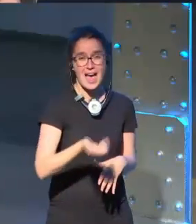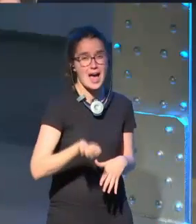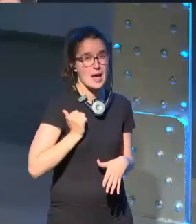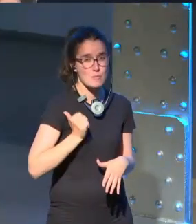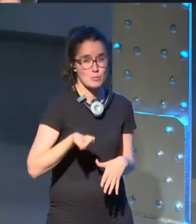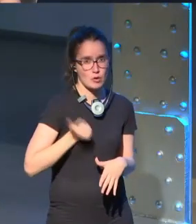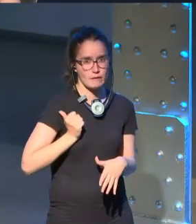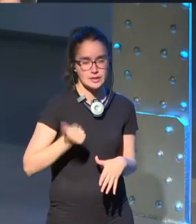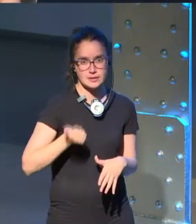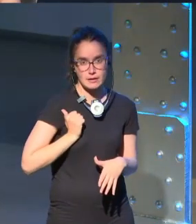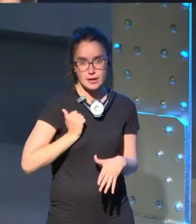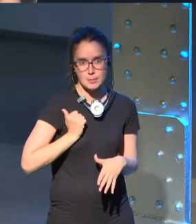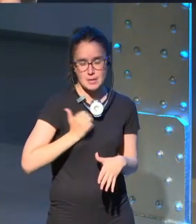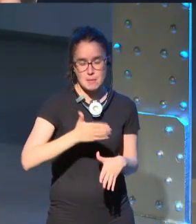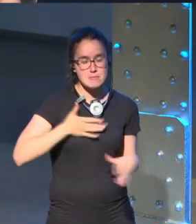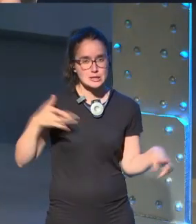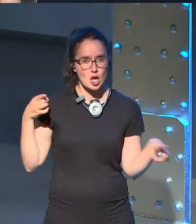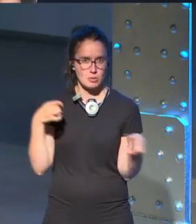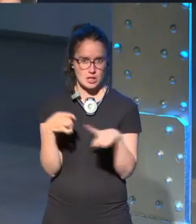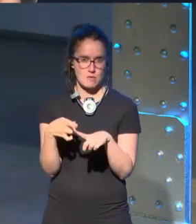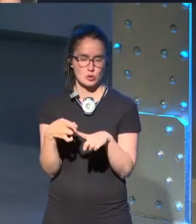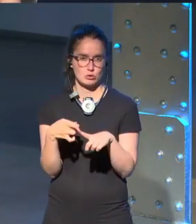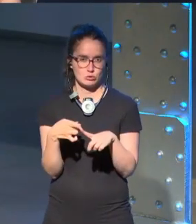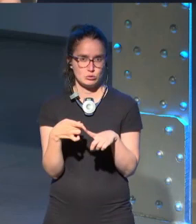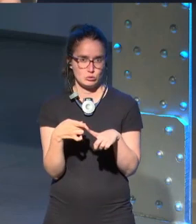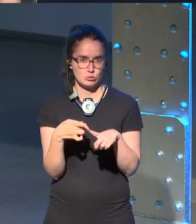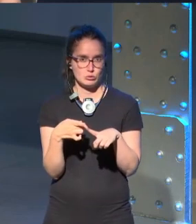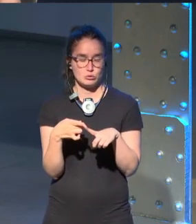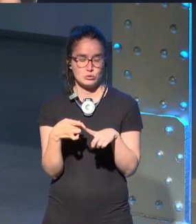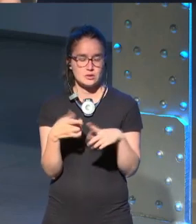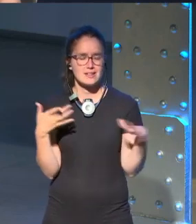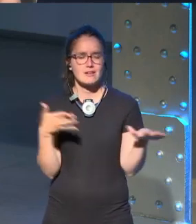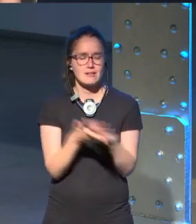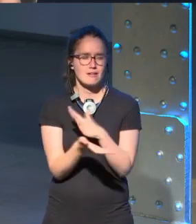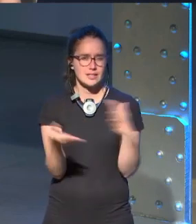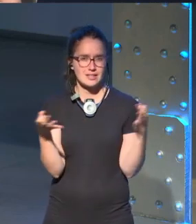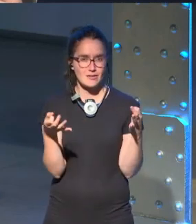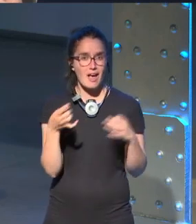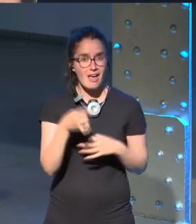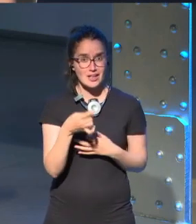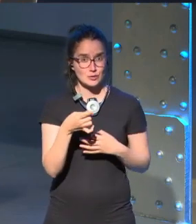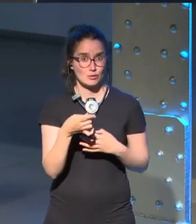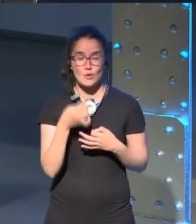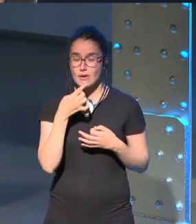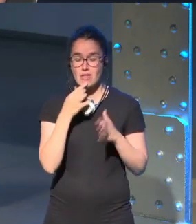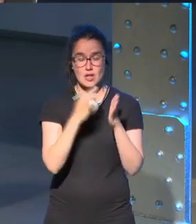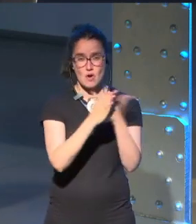selfish purposes. In a way, that's what the novel is about. There's an awful lot